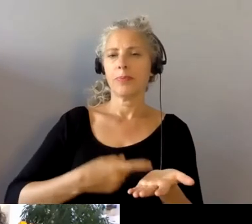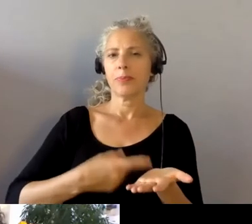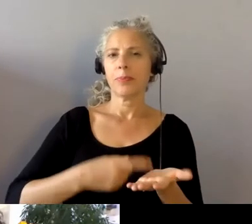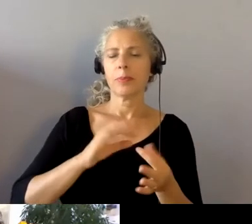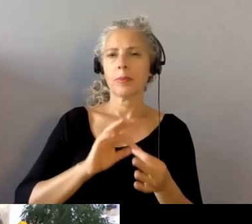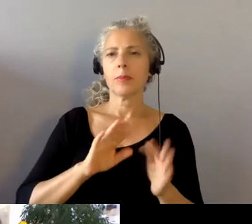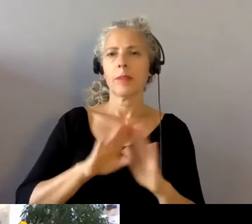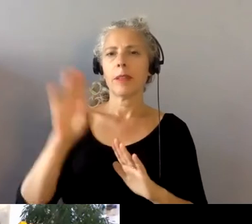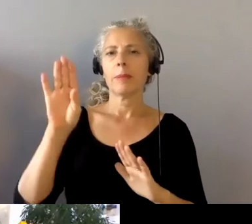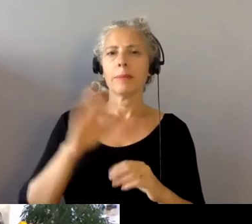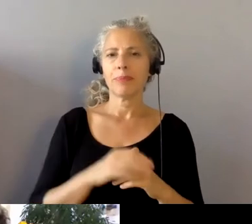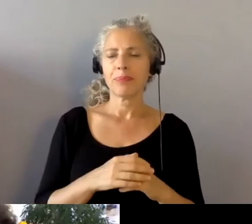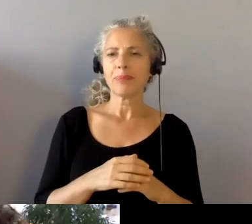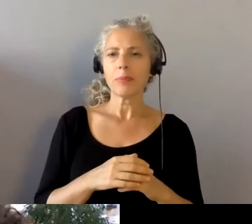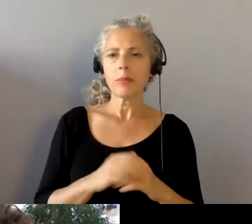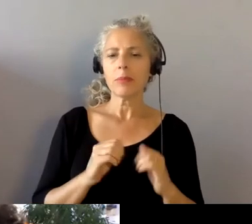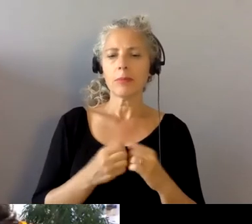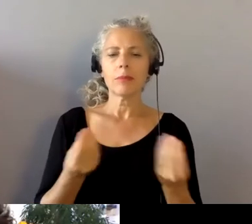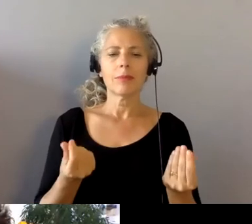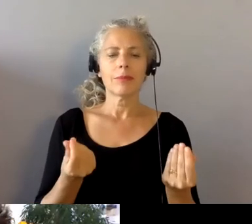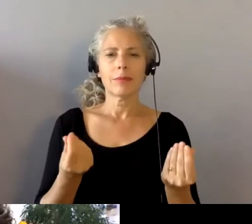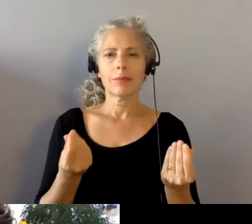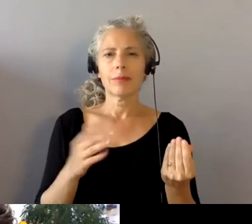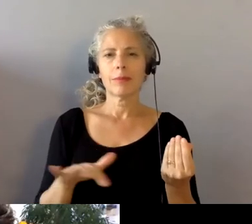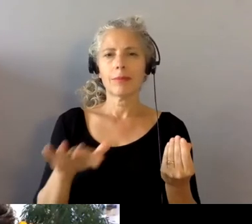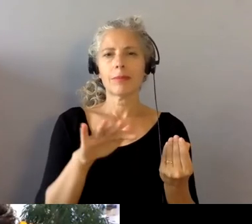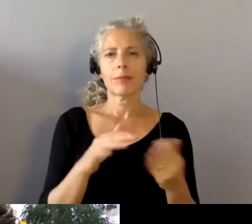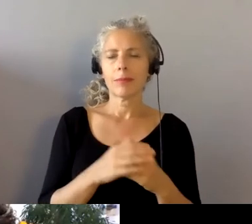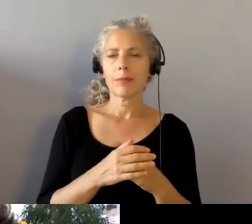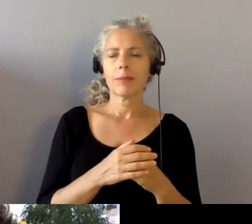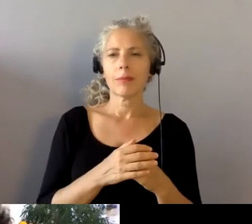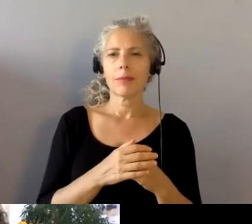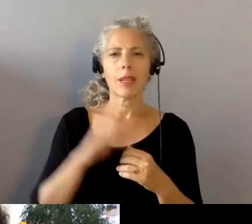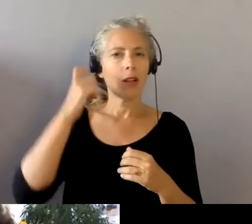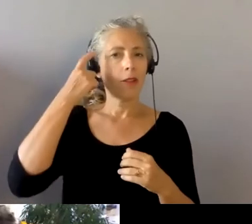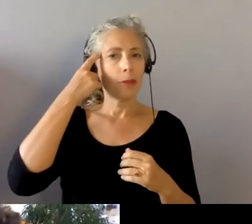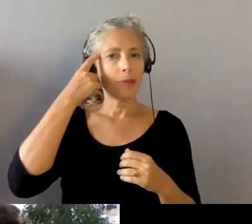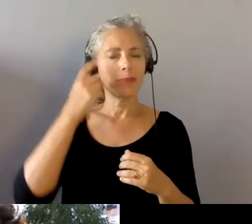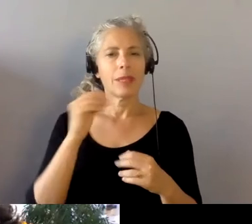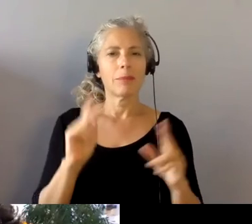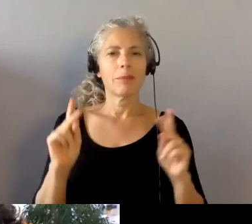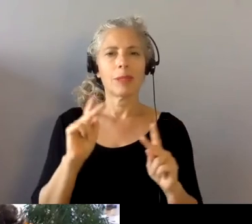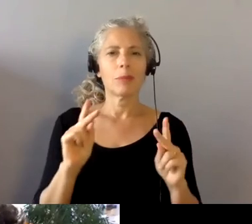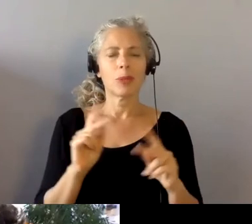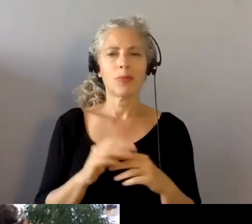around development, around how land and government and people